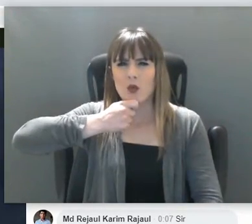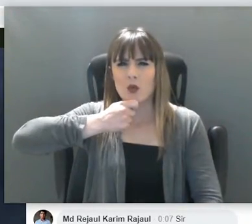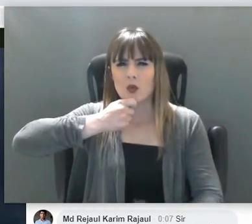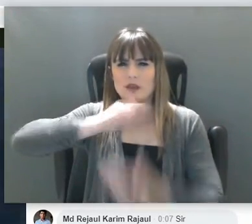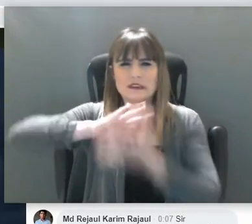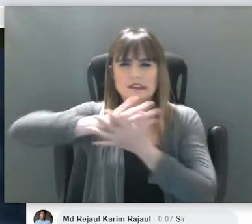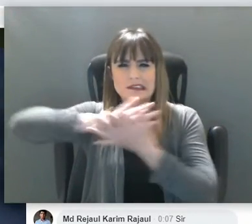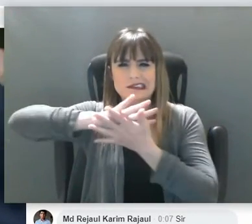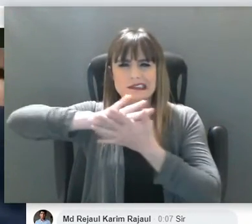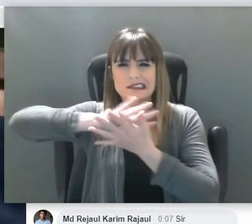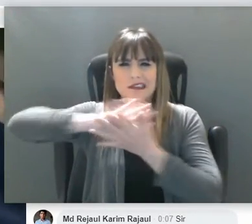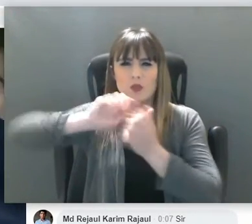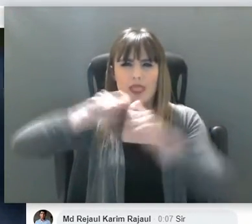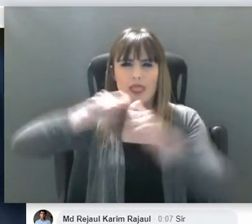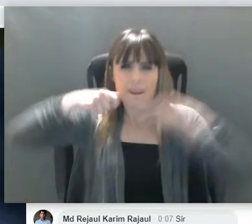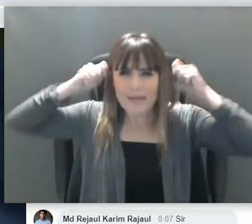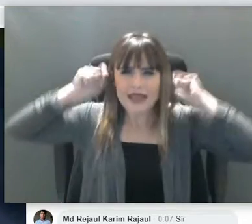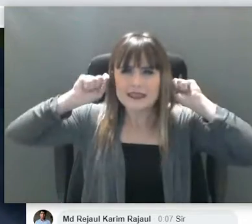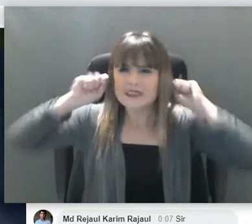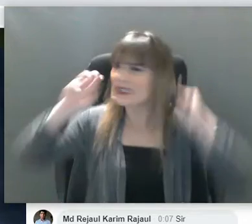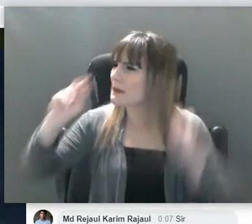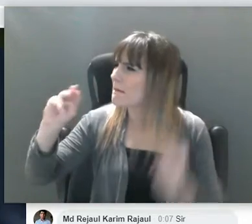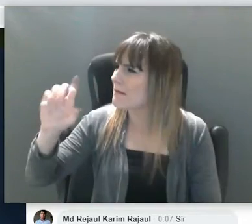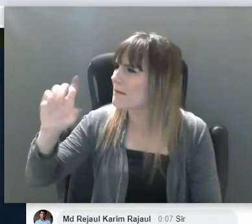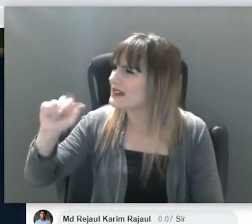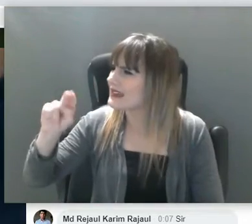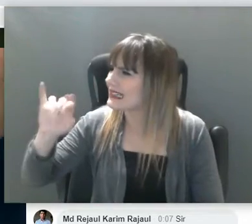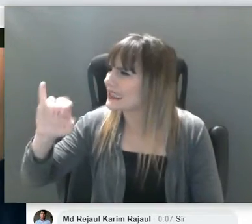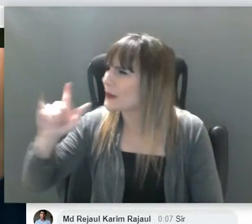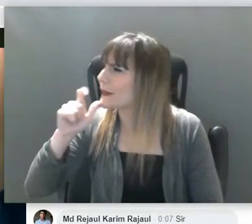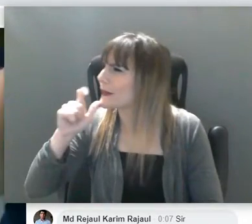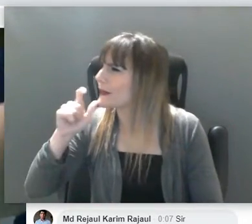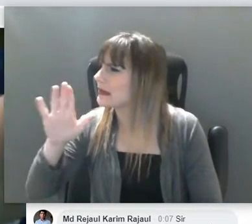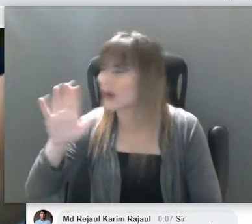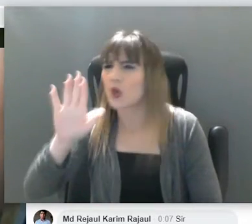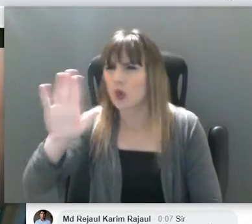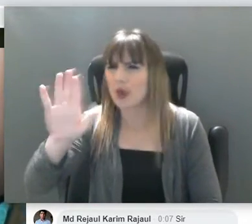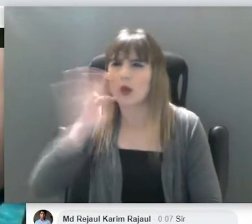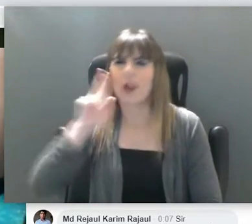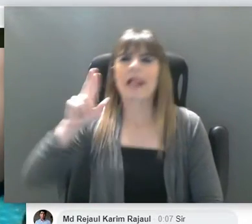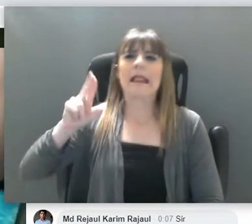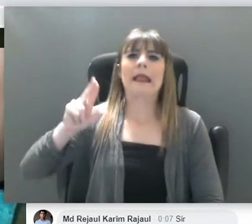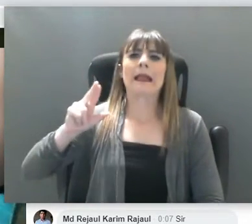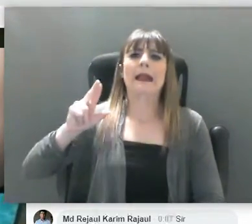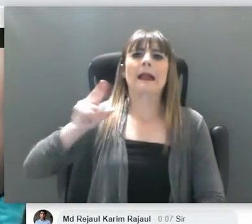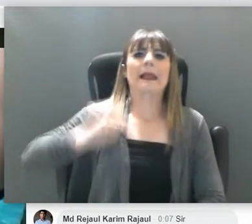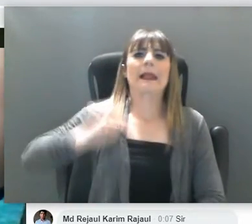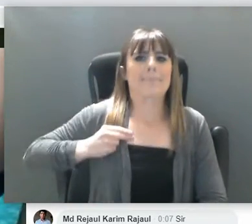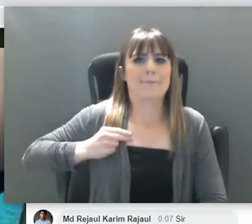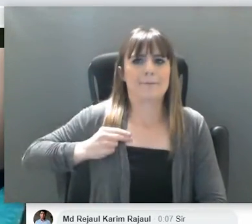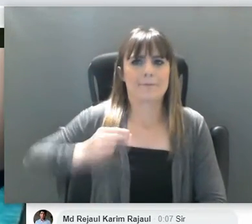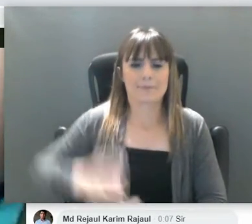wants to hear what you're saying. Is it Melanie's? Is it me? Let's clip yours like down here on this little fold of fabric